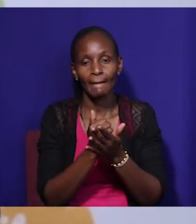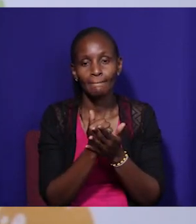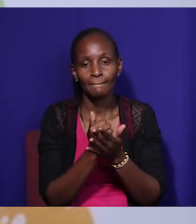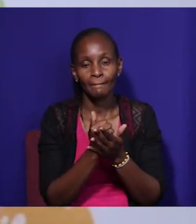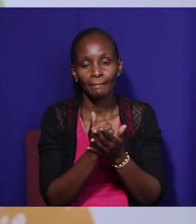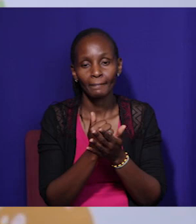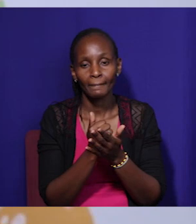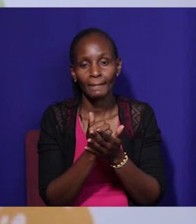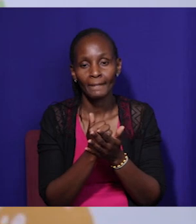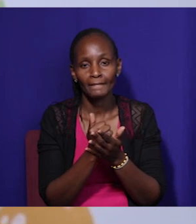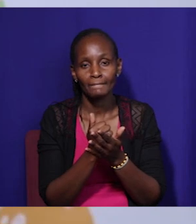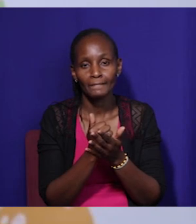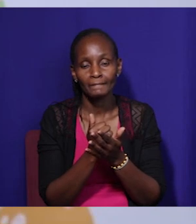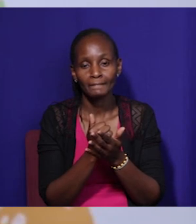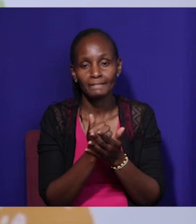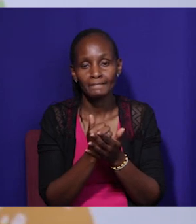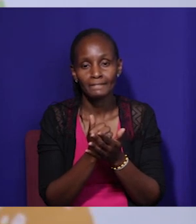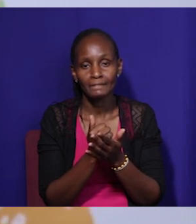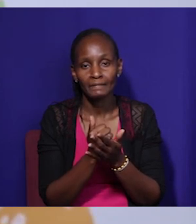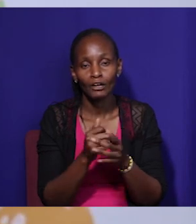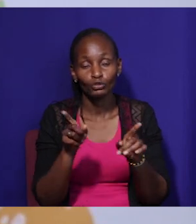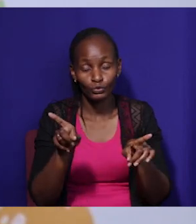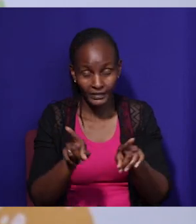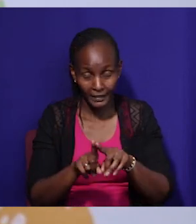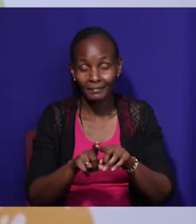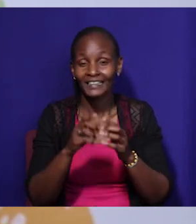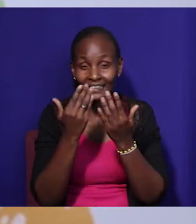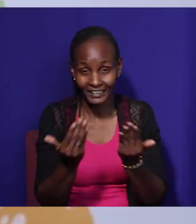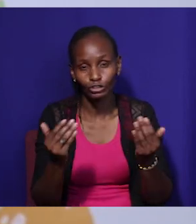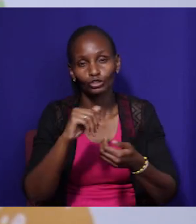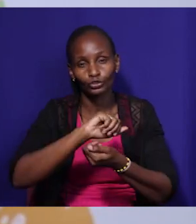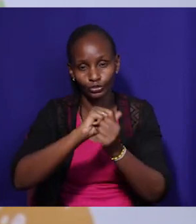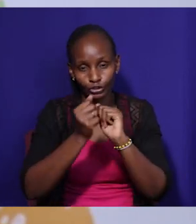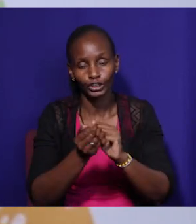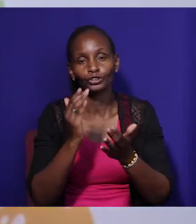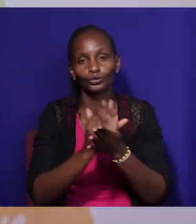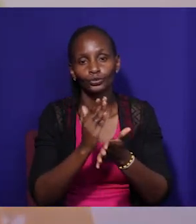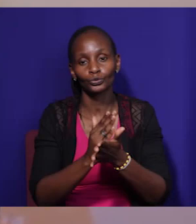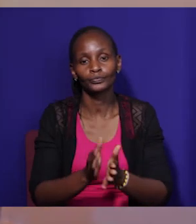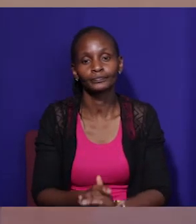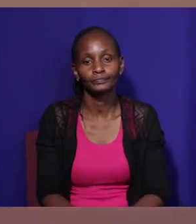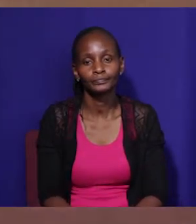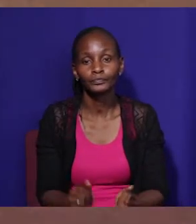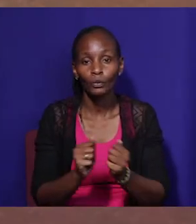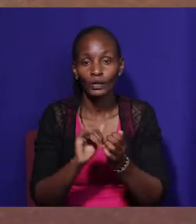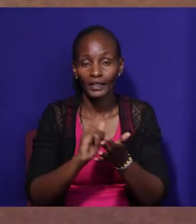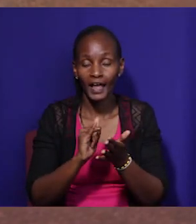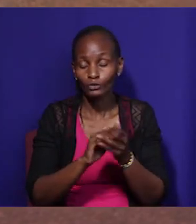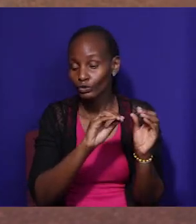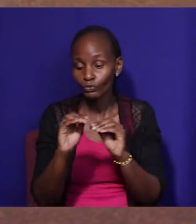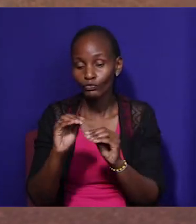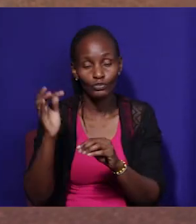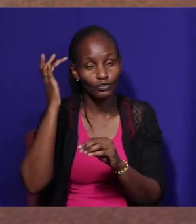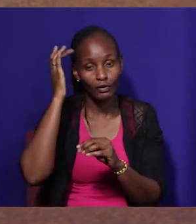Amen. And things will change. And with that, we move to